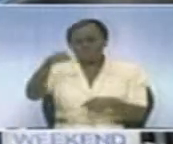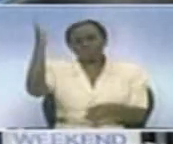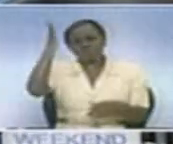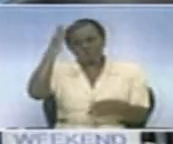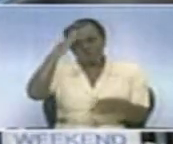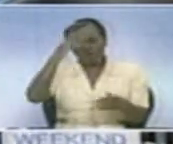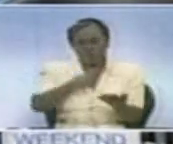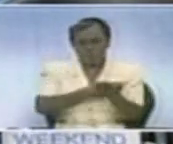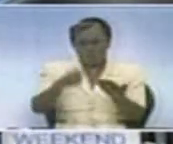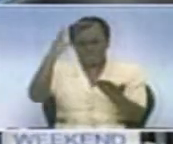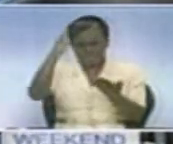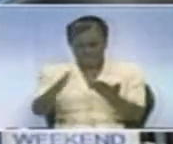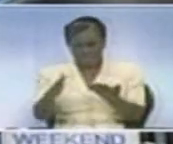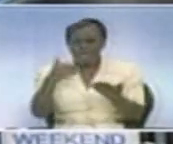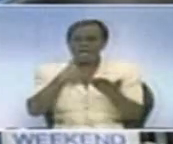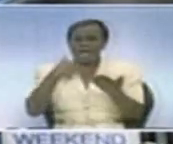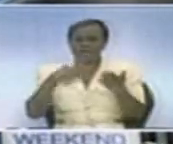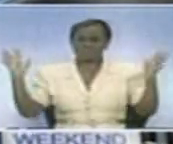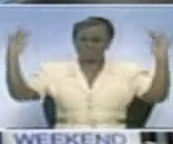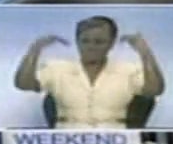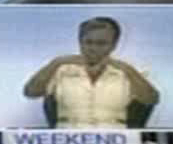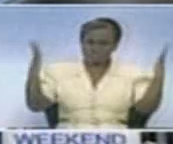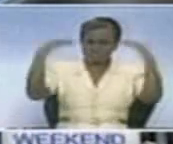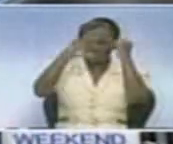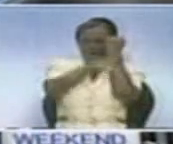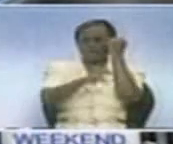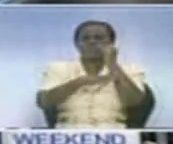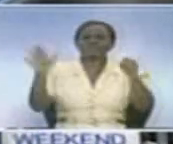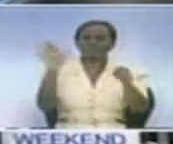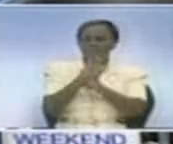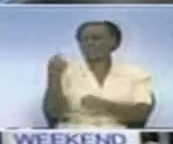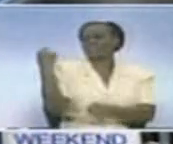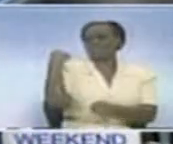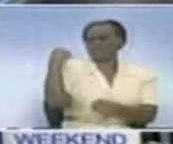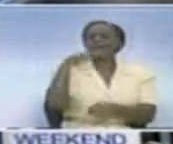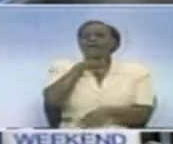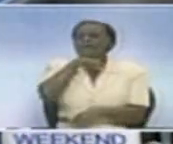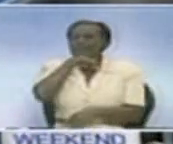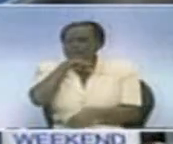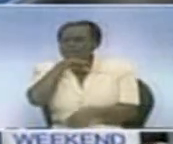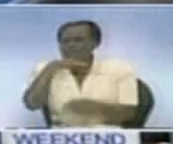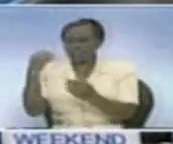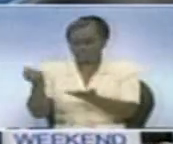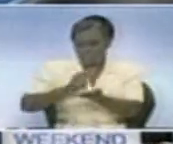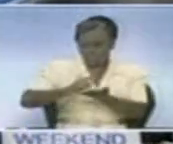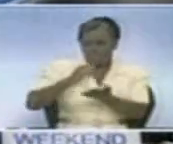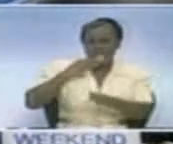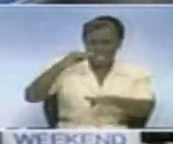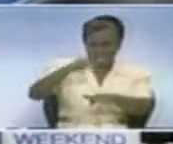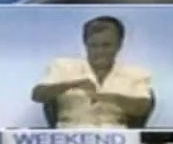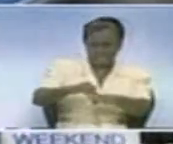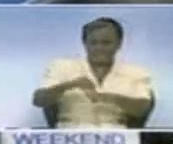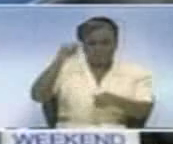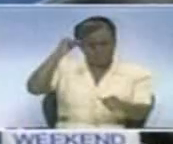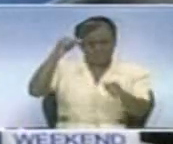the weekend and there have been rallies all around the country. Now, recently, or rather yesterday, Raila Odinga wrote a letter to the president, and I'd just like to take you